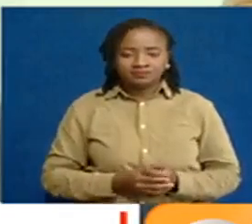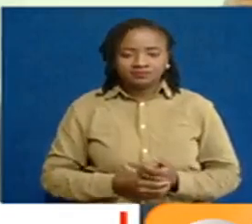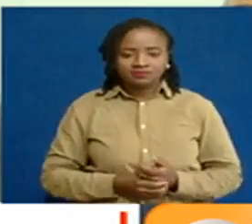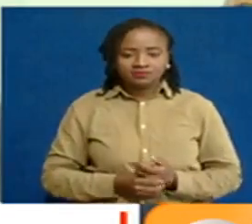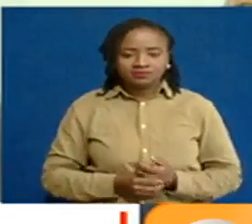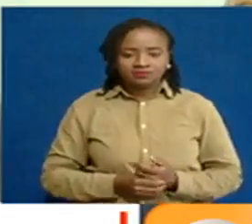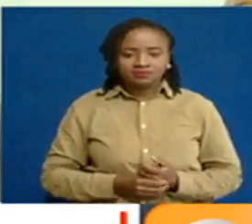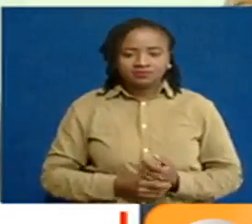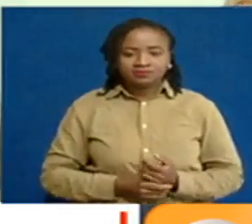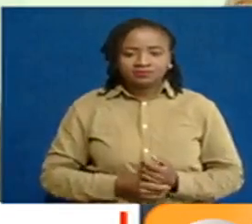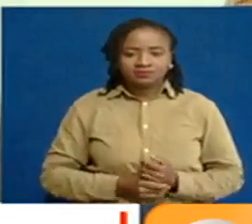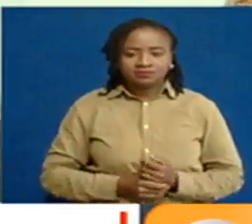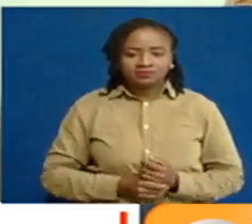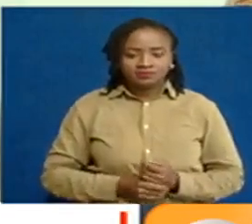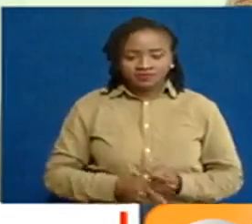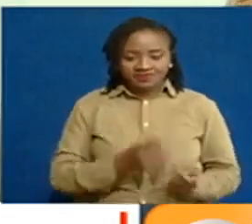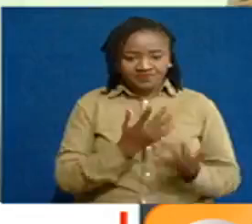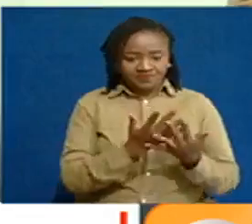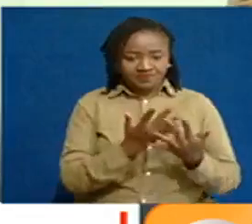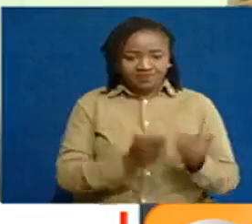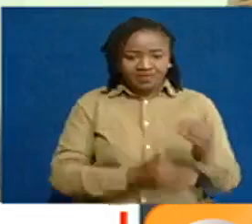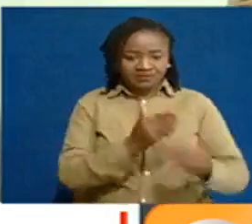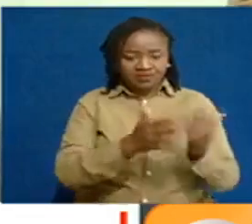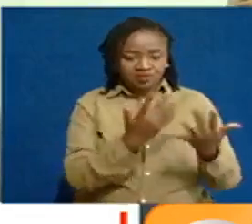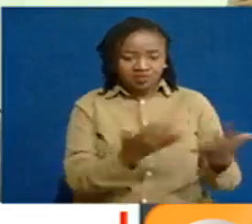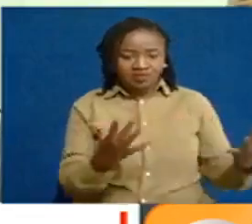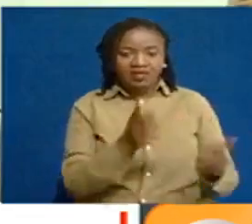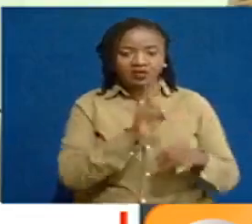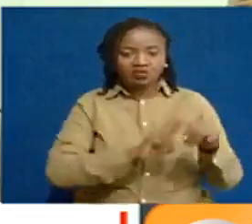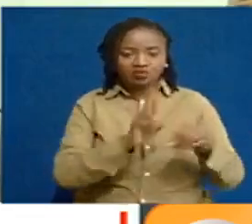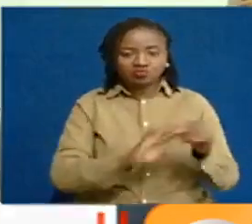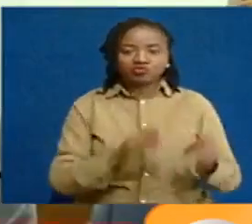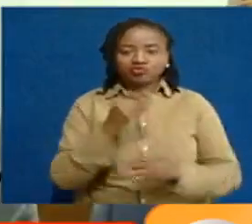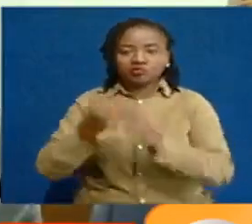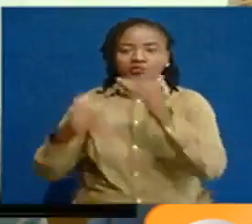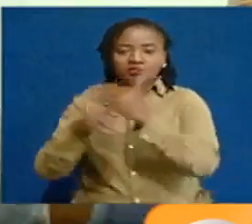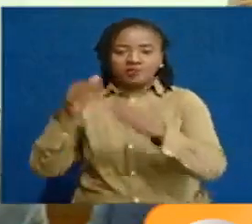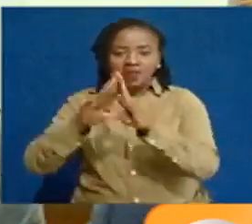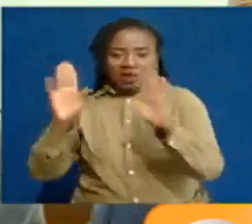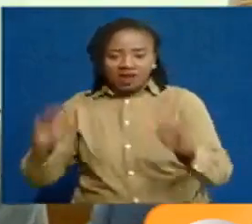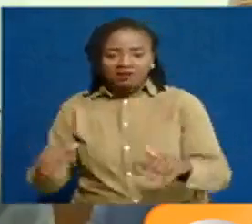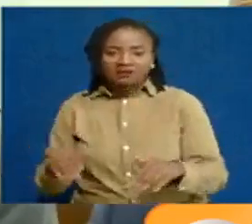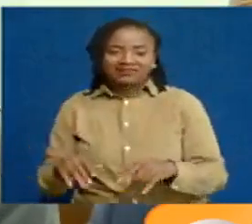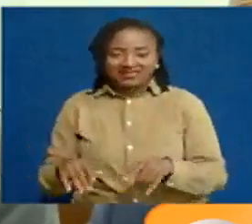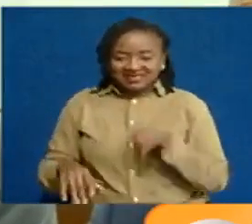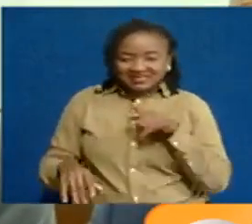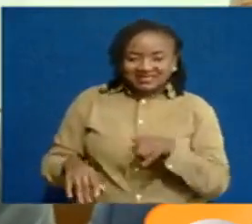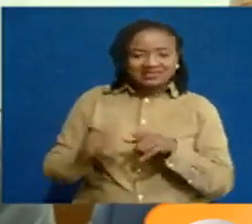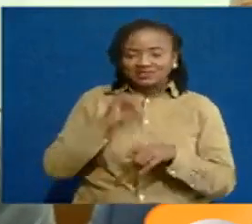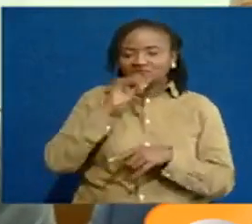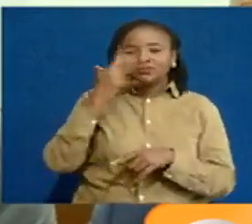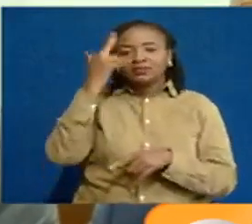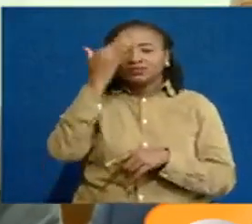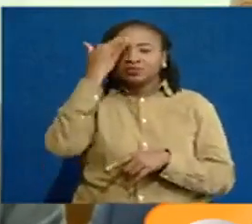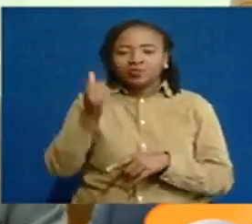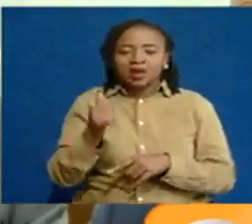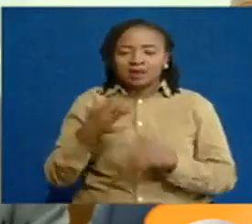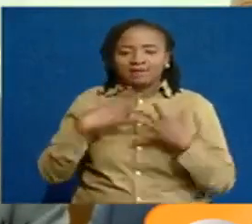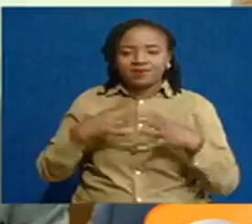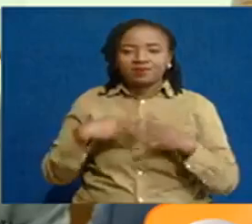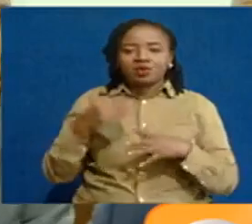variable that is determining how much a household is supposed to pay. It is a number of